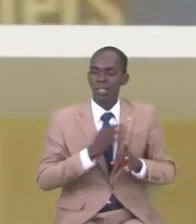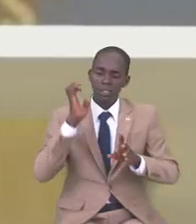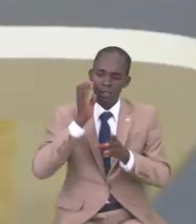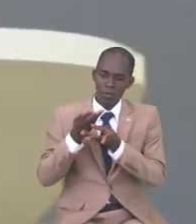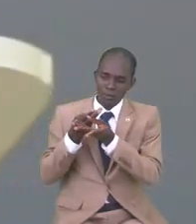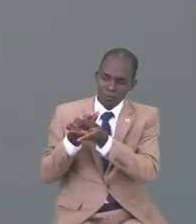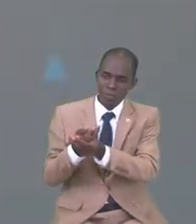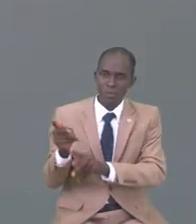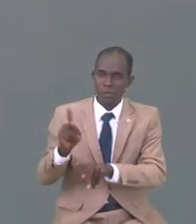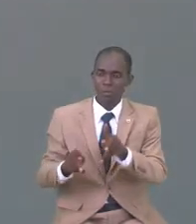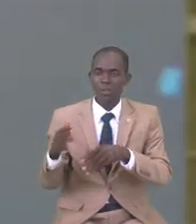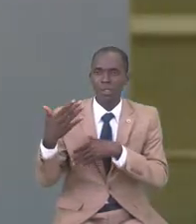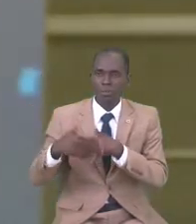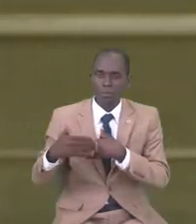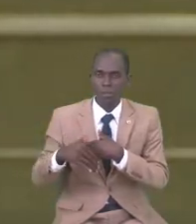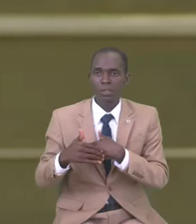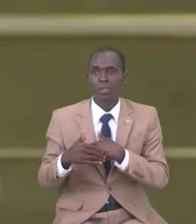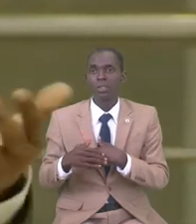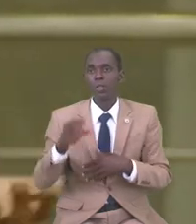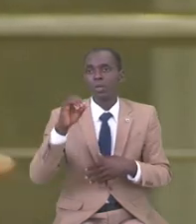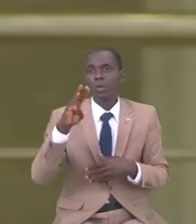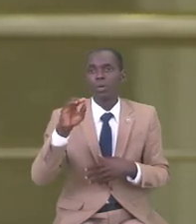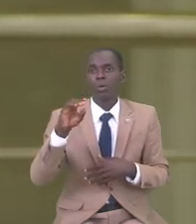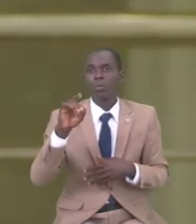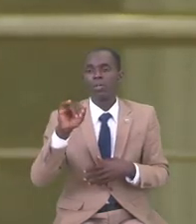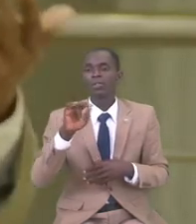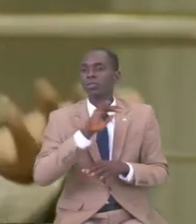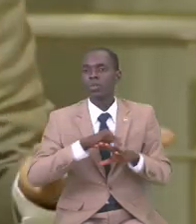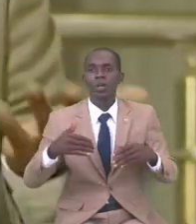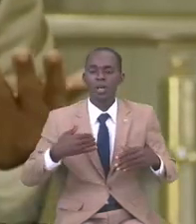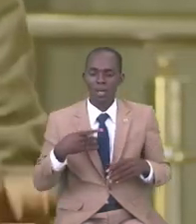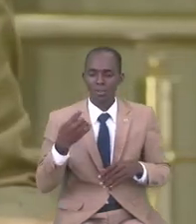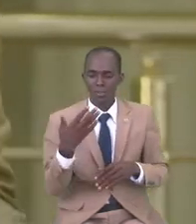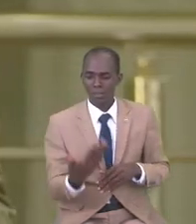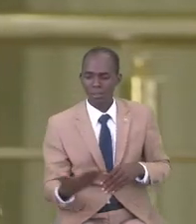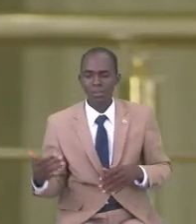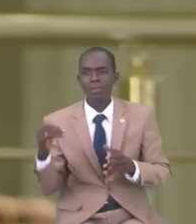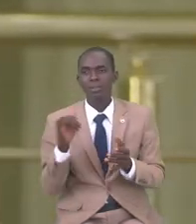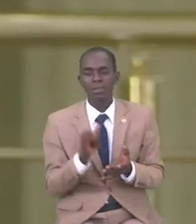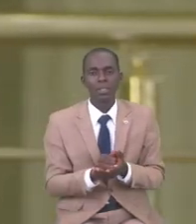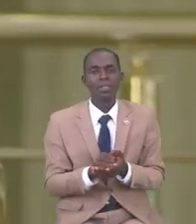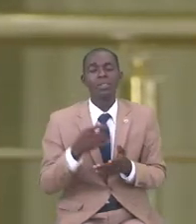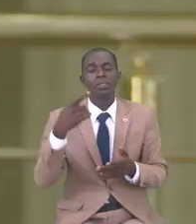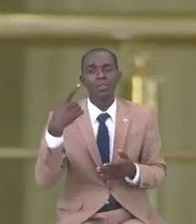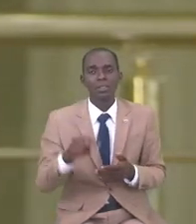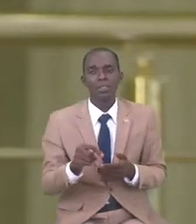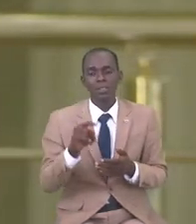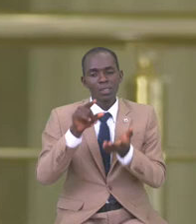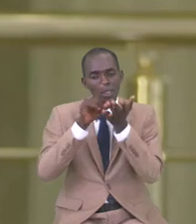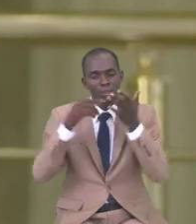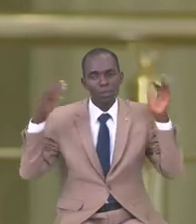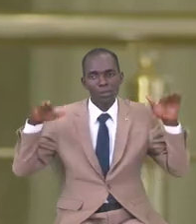bread every day. Obadiah did not have the resources that the ravens had for